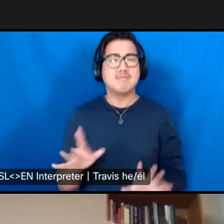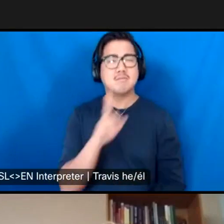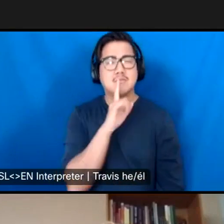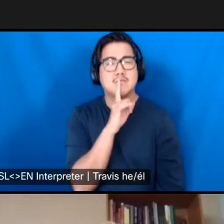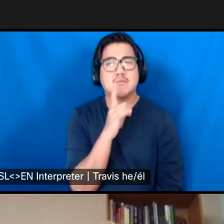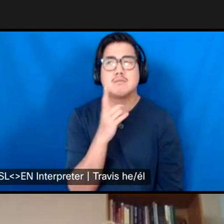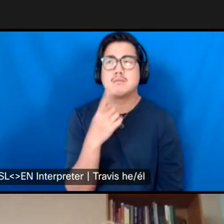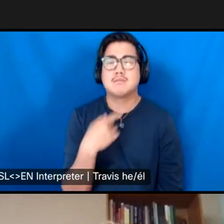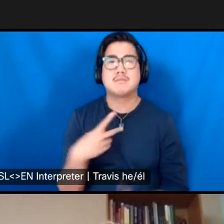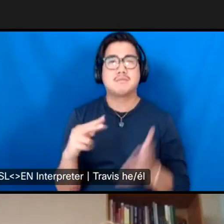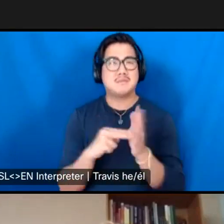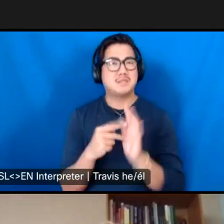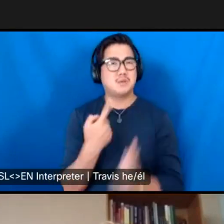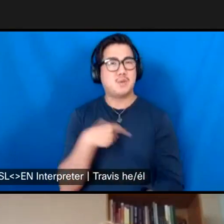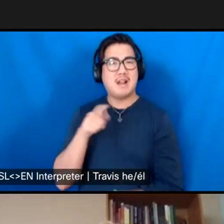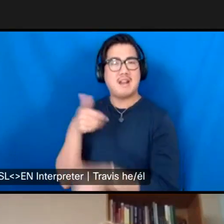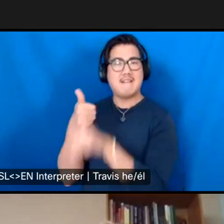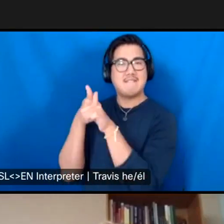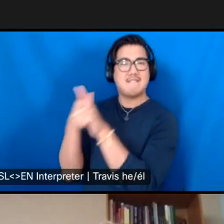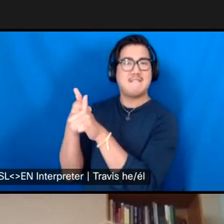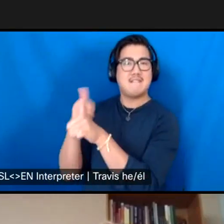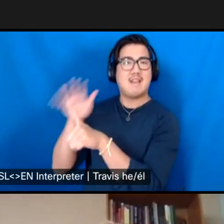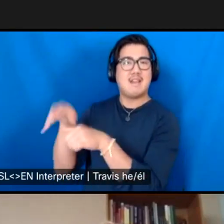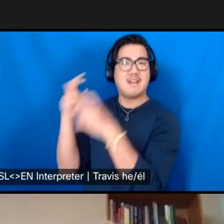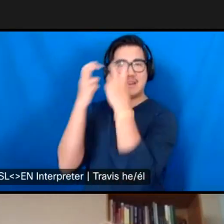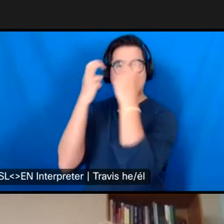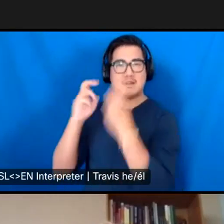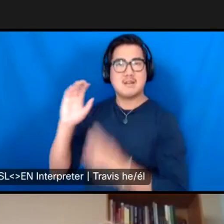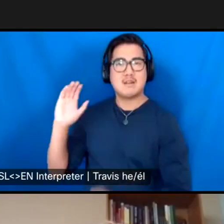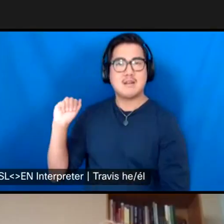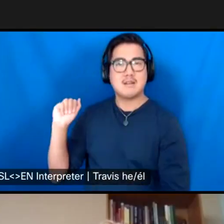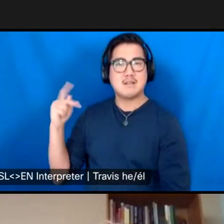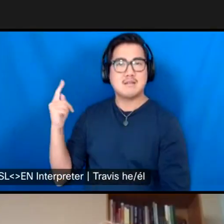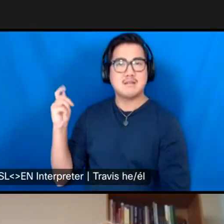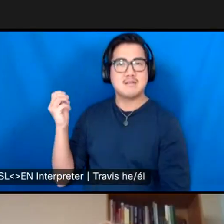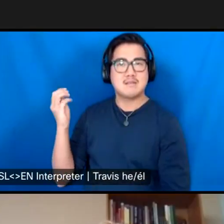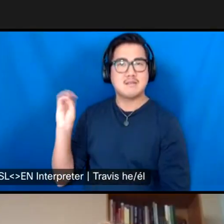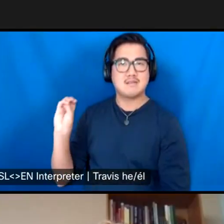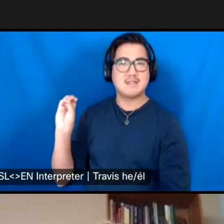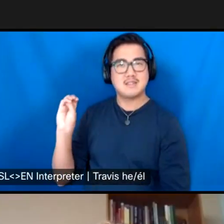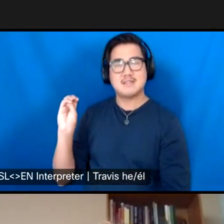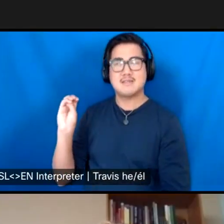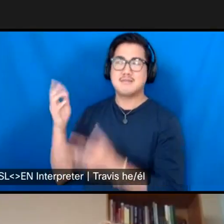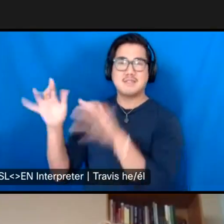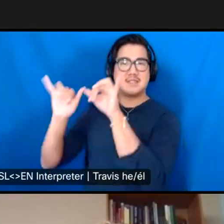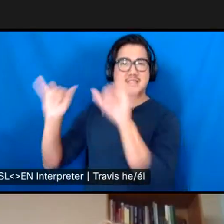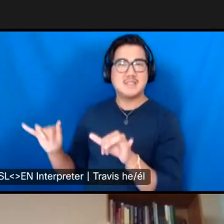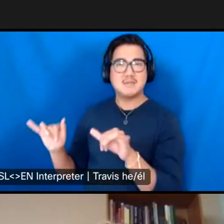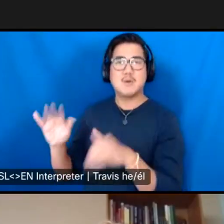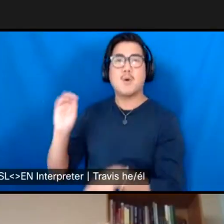and conform to this capitalistic and white supremacist process of doing